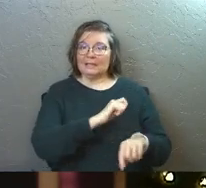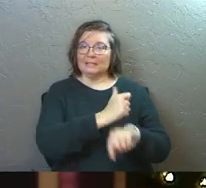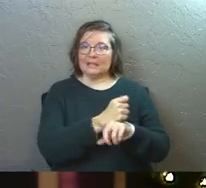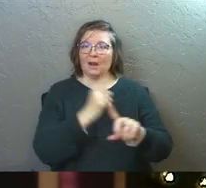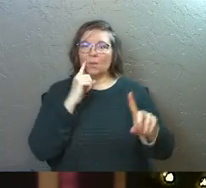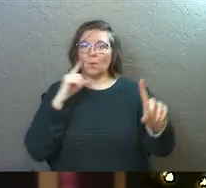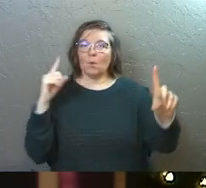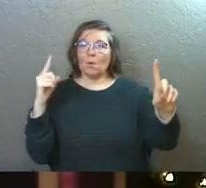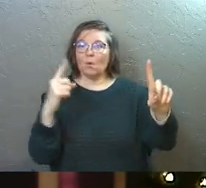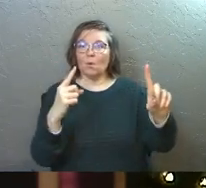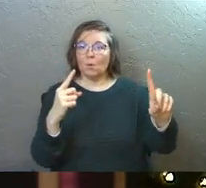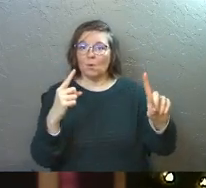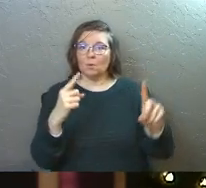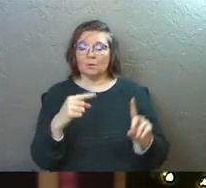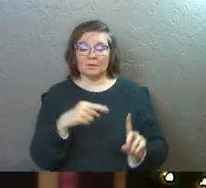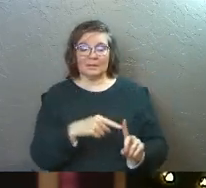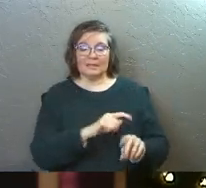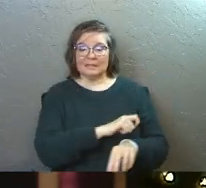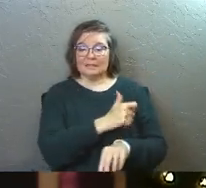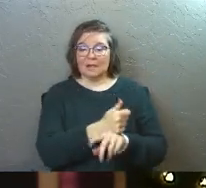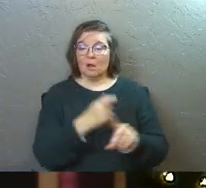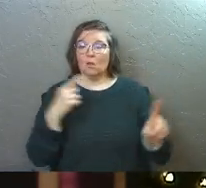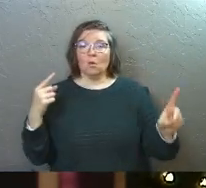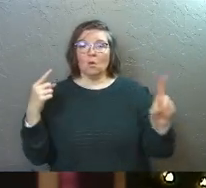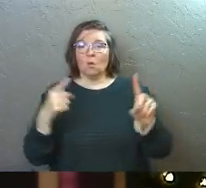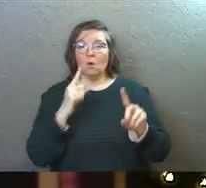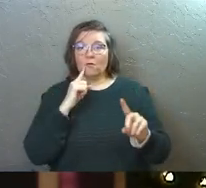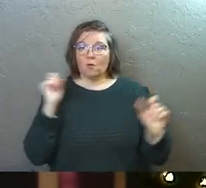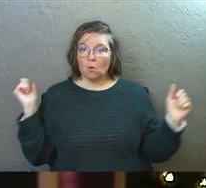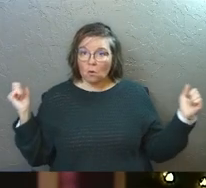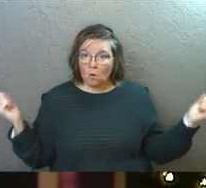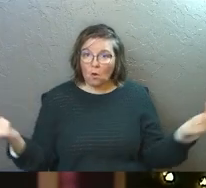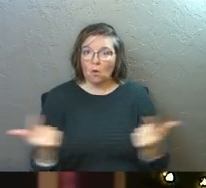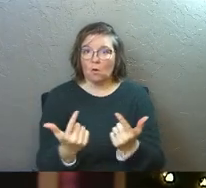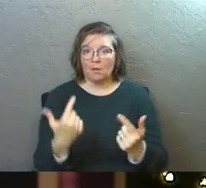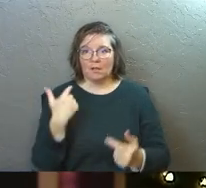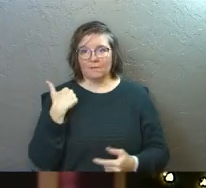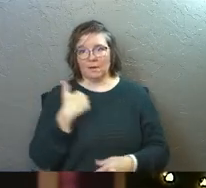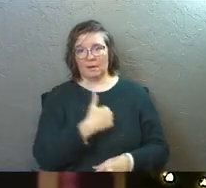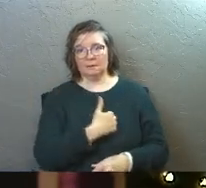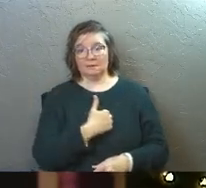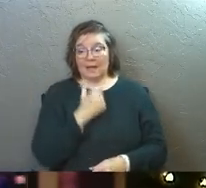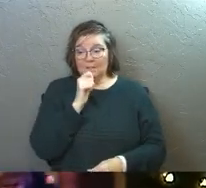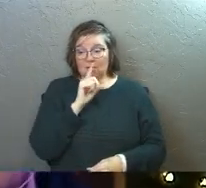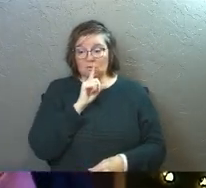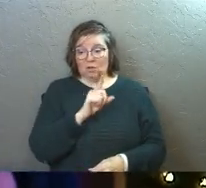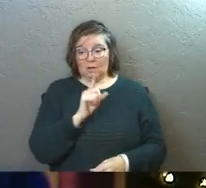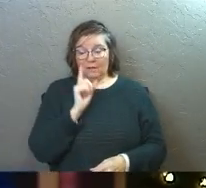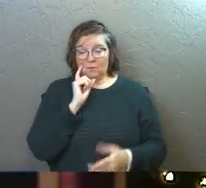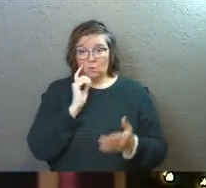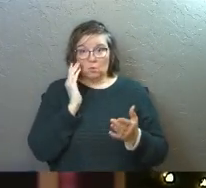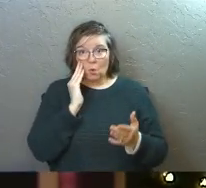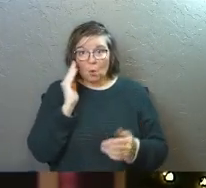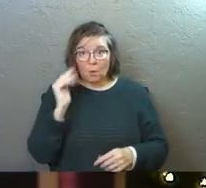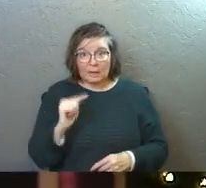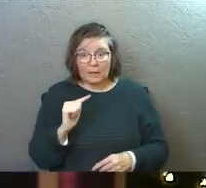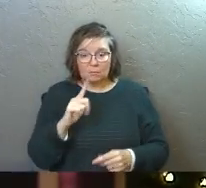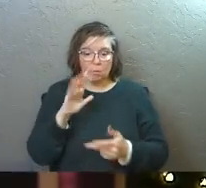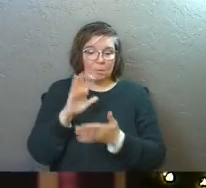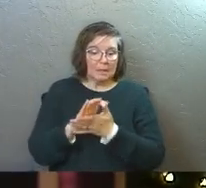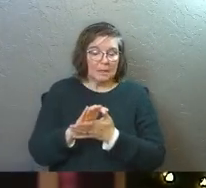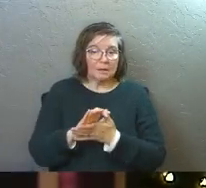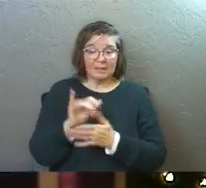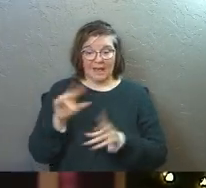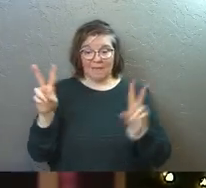setting the goal. Paul is setting the goal for all of us. Because I don't know if you know this or if you believe this, but